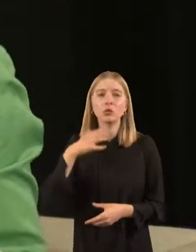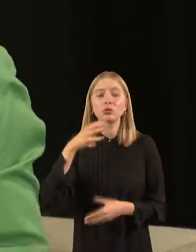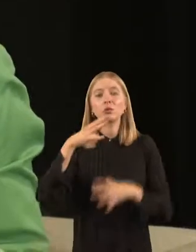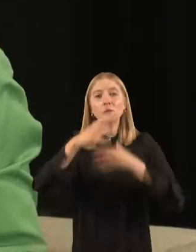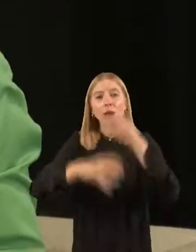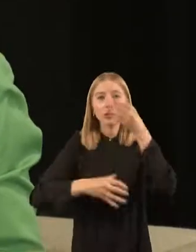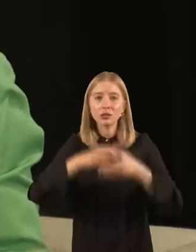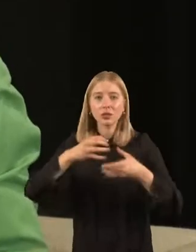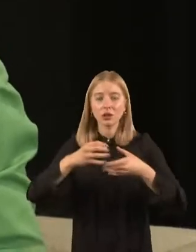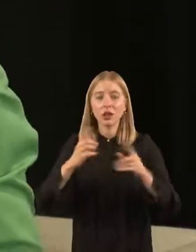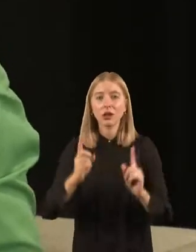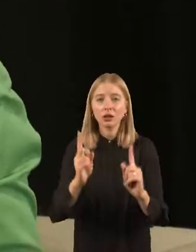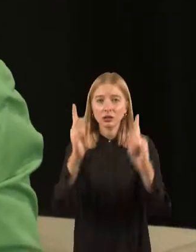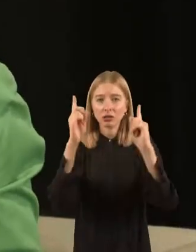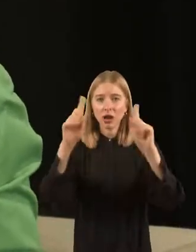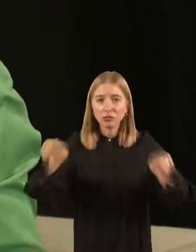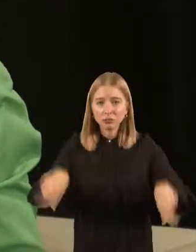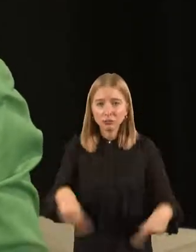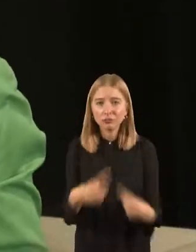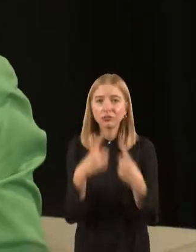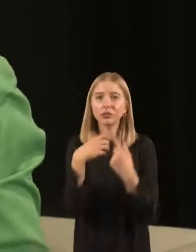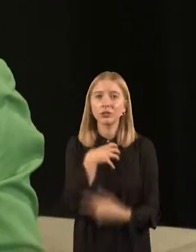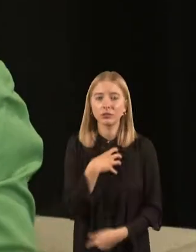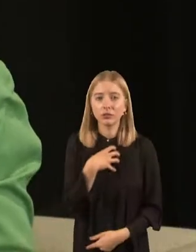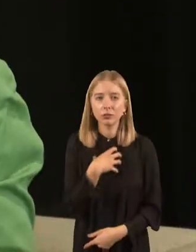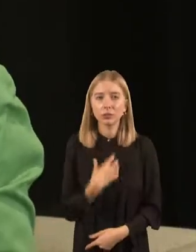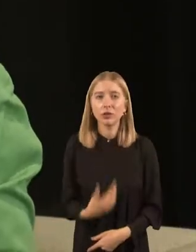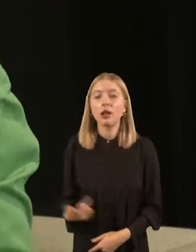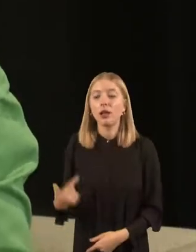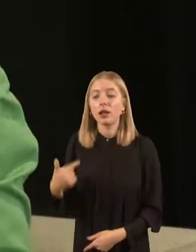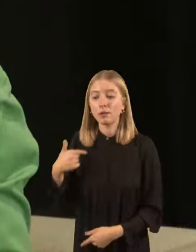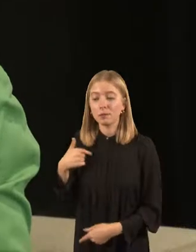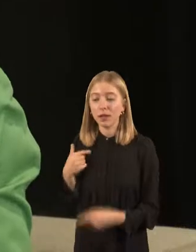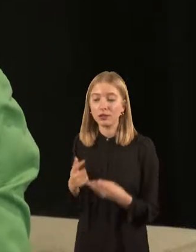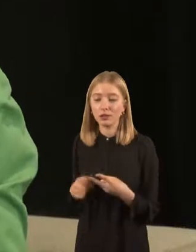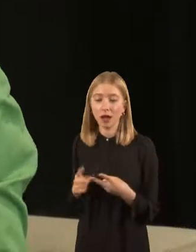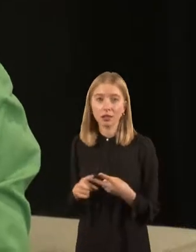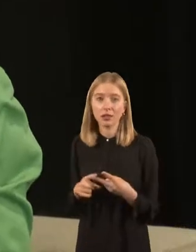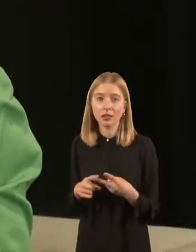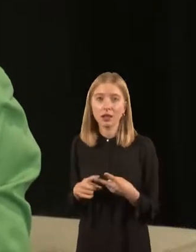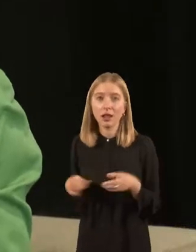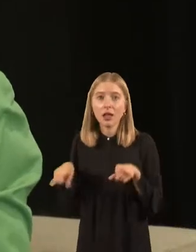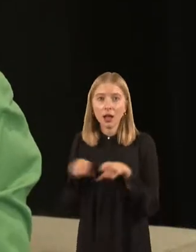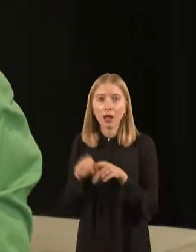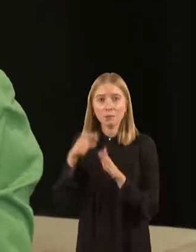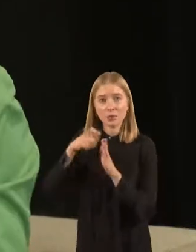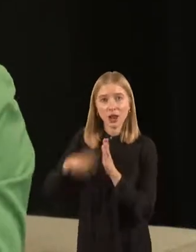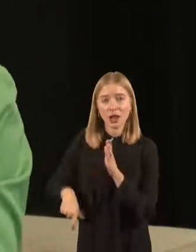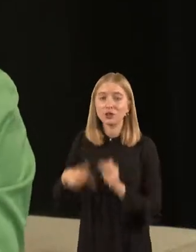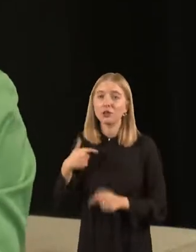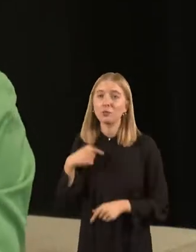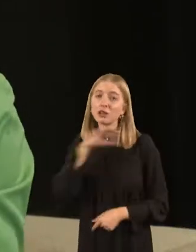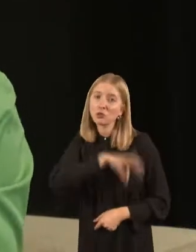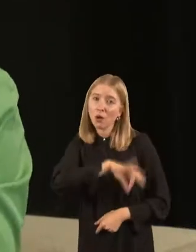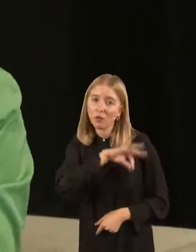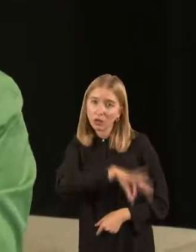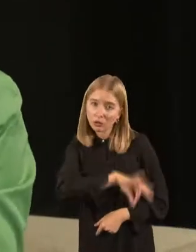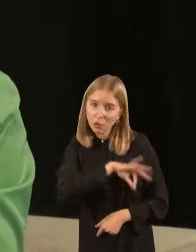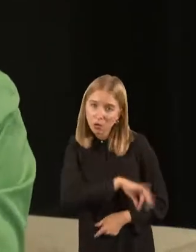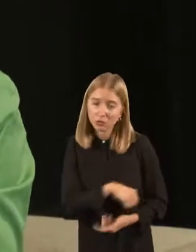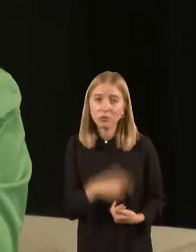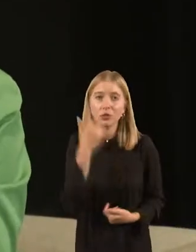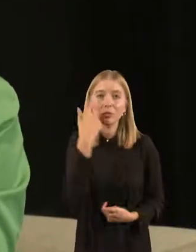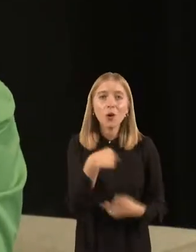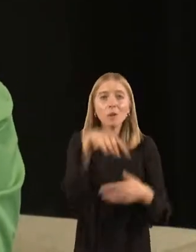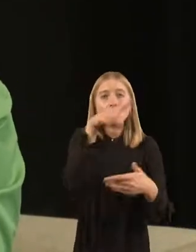children and grandchildren. And we need to take care of our earth that has to be preserved for